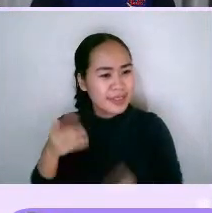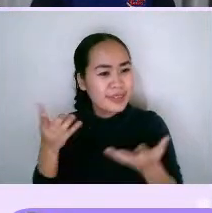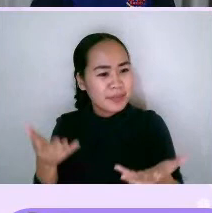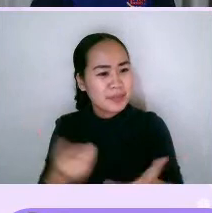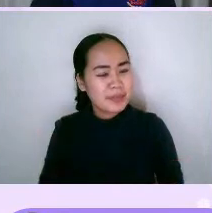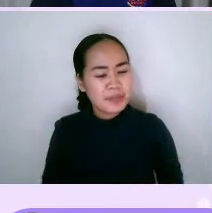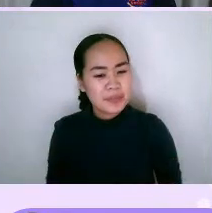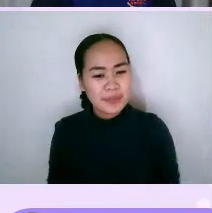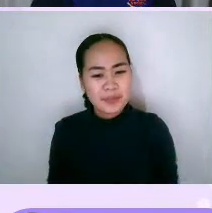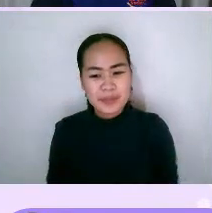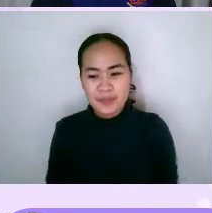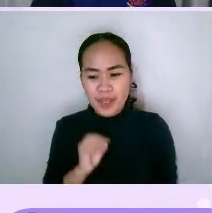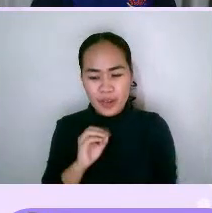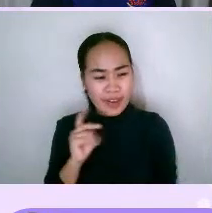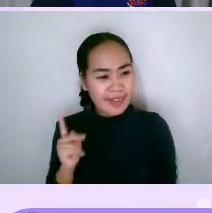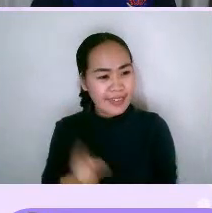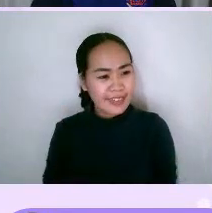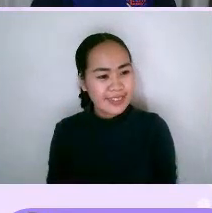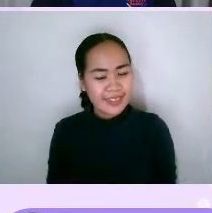Okay.